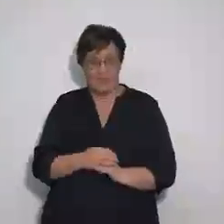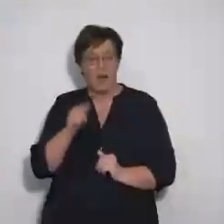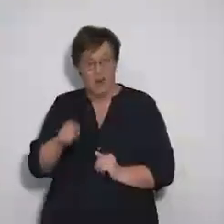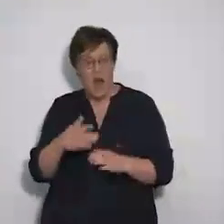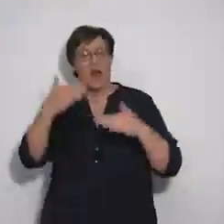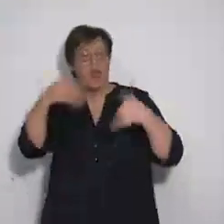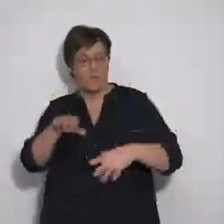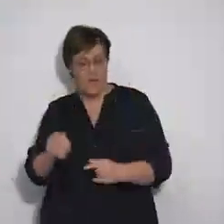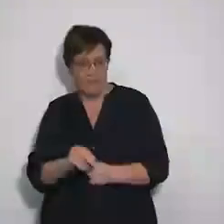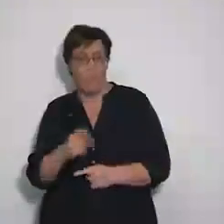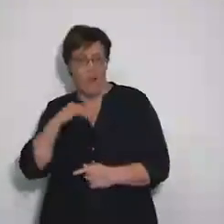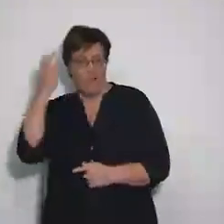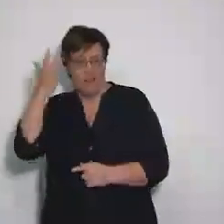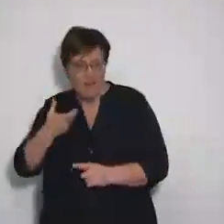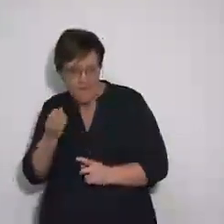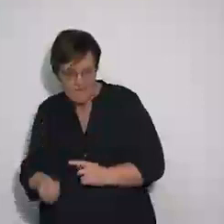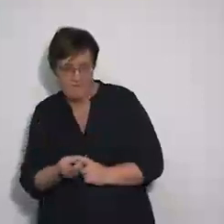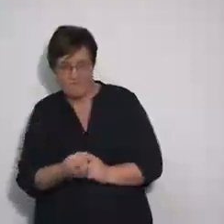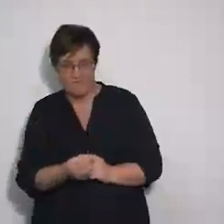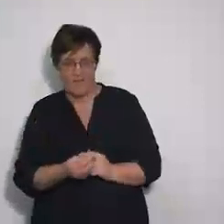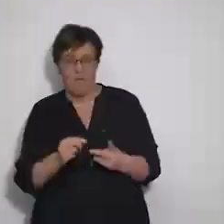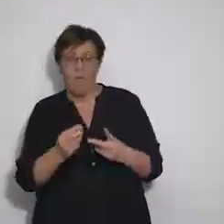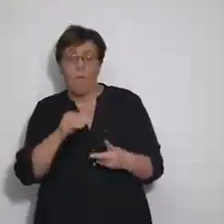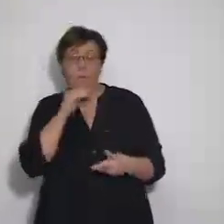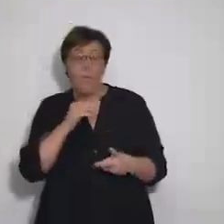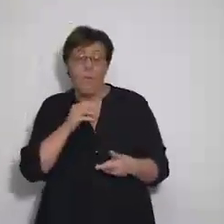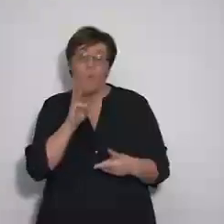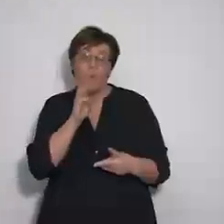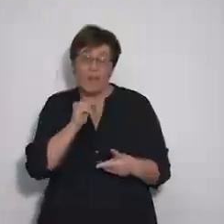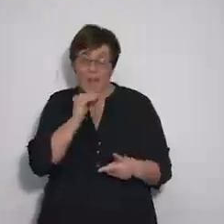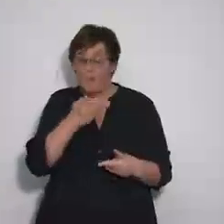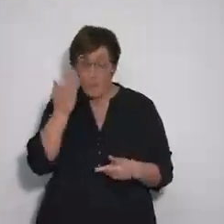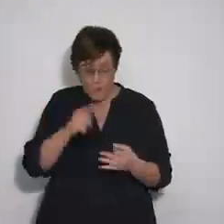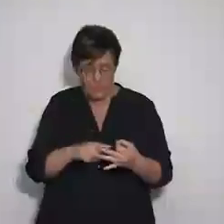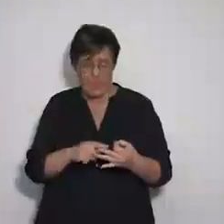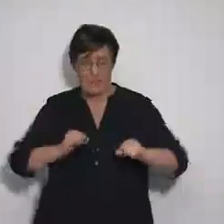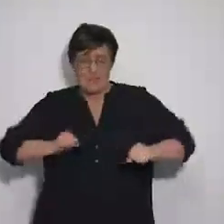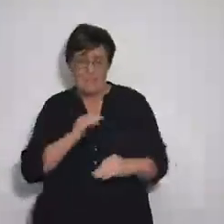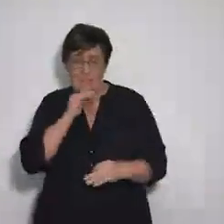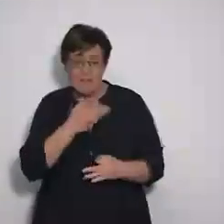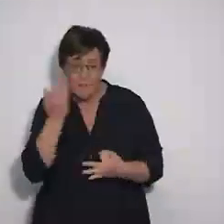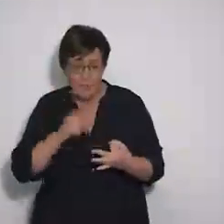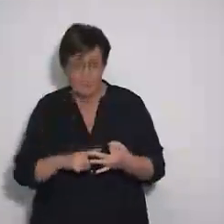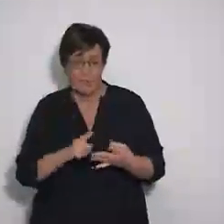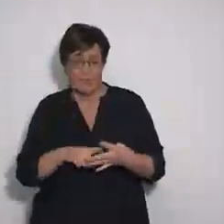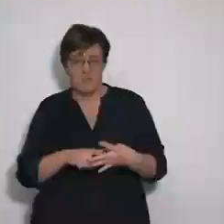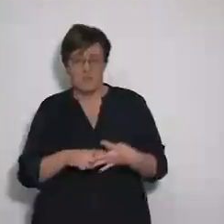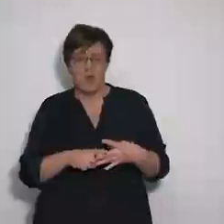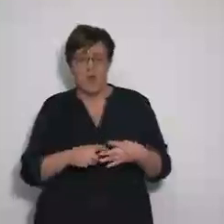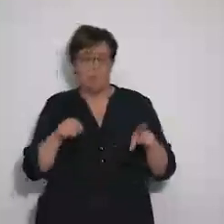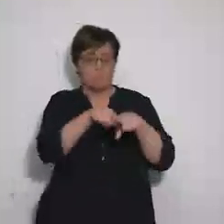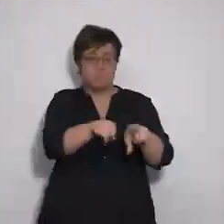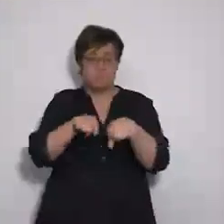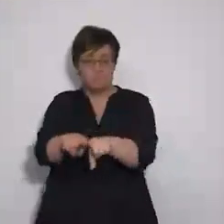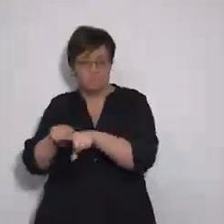there are limitations, the predators, the lack of water, the lack of space, the lack of